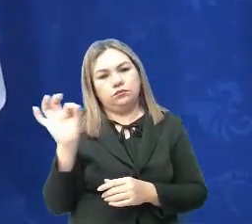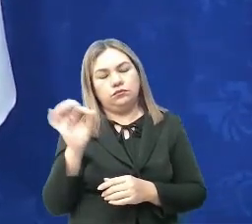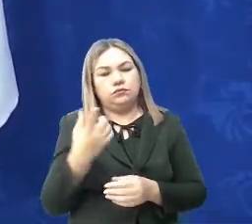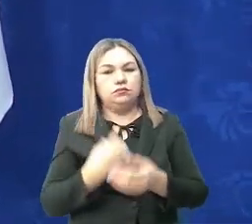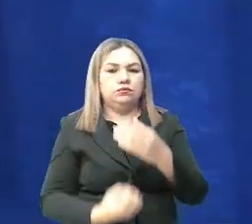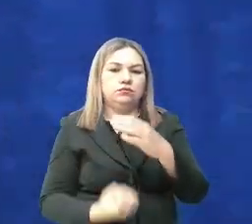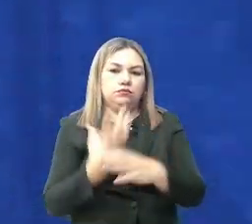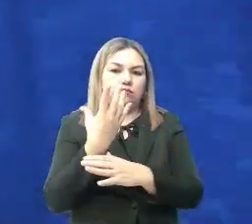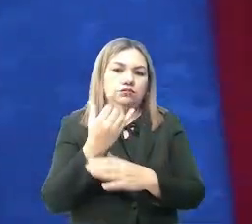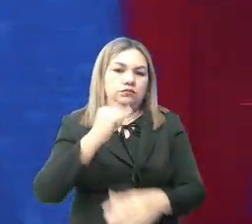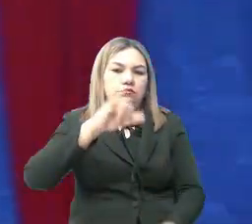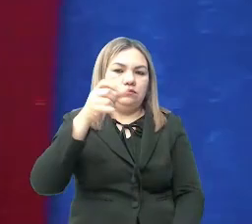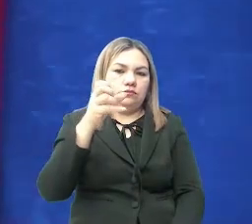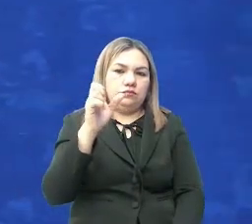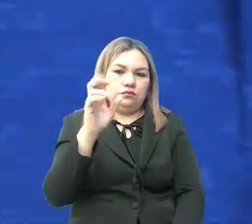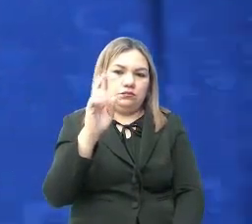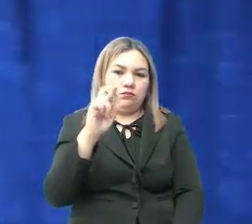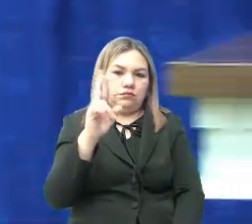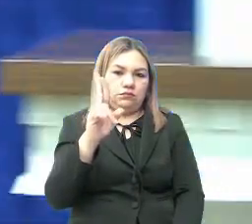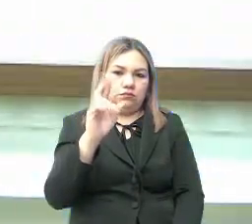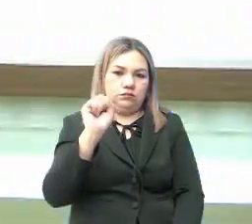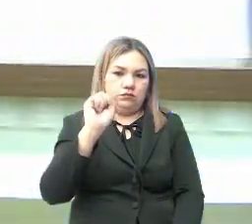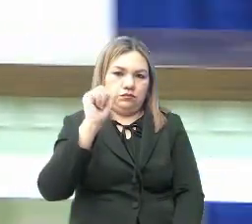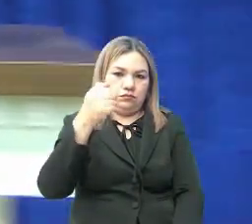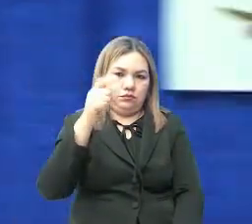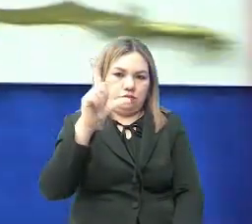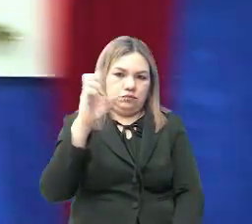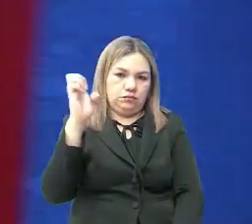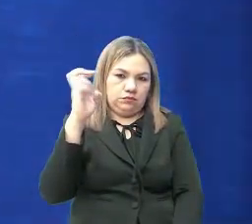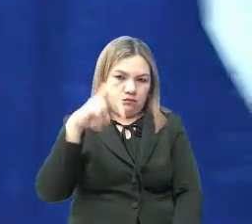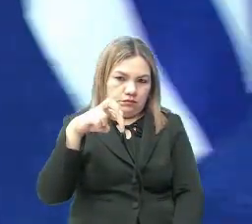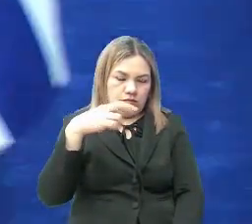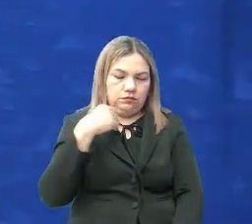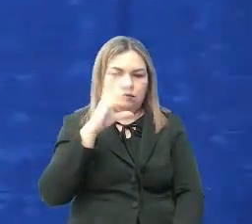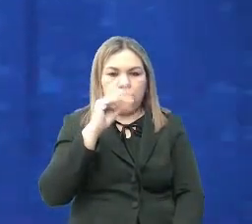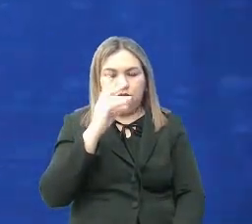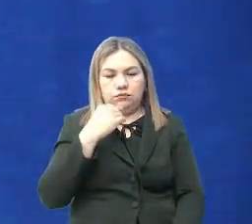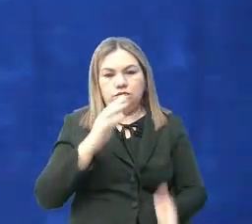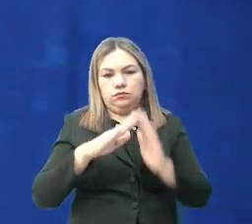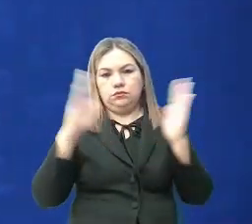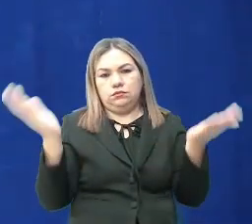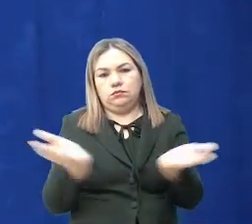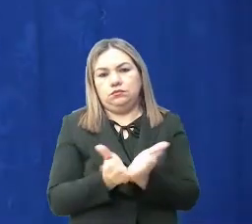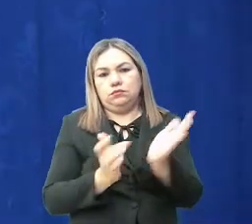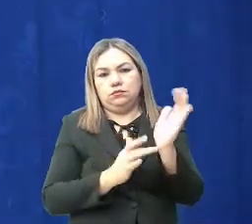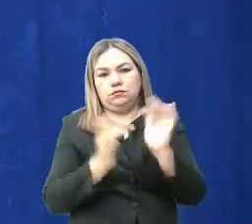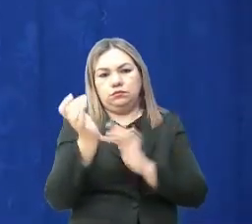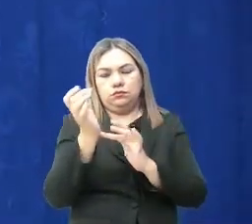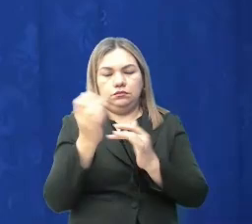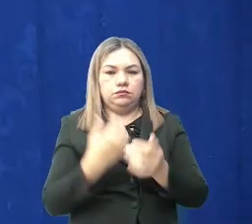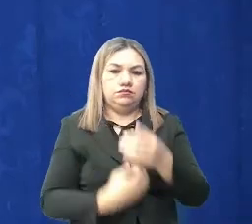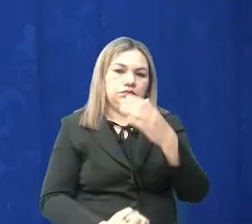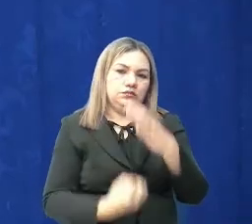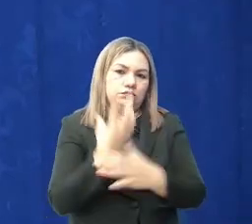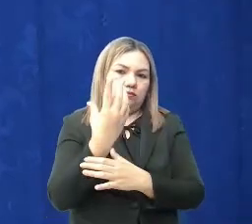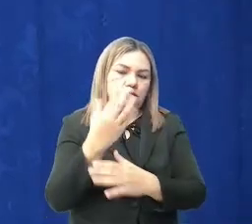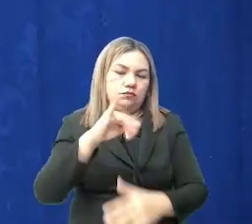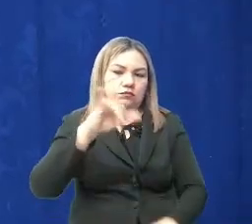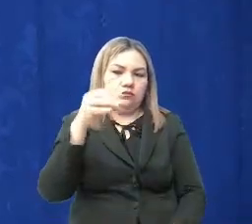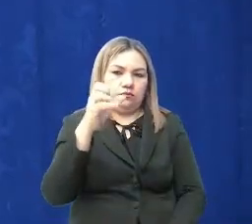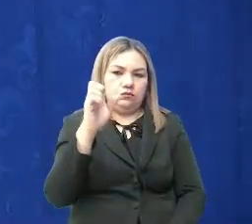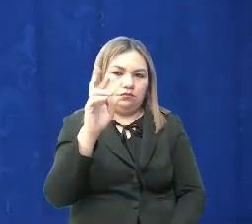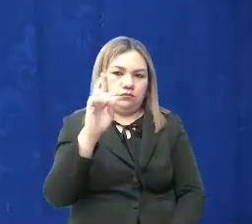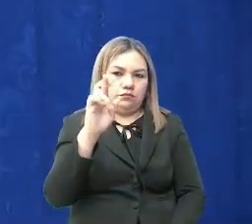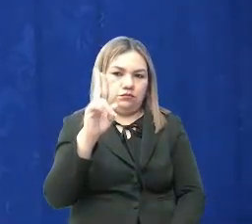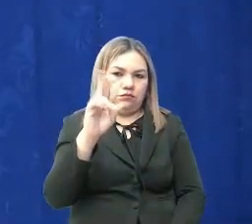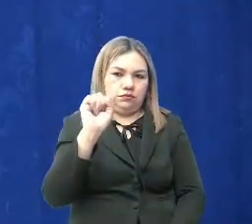the New Jerusalem that the Bible speaks of? To his name. Say with me, there's a New